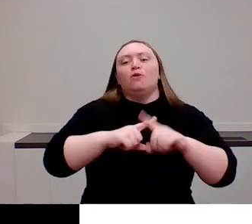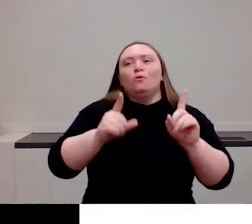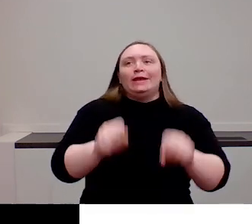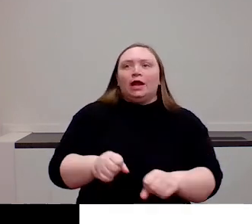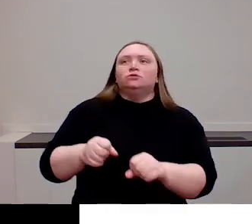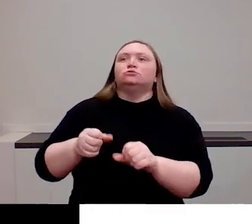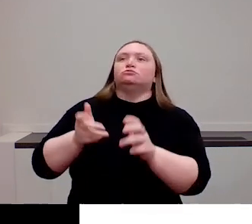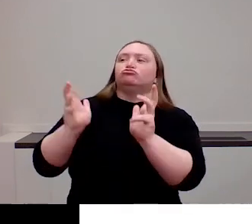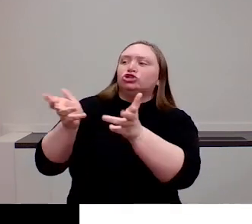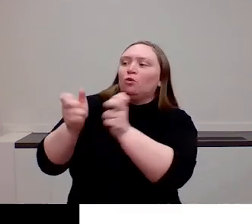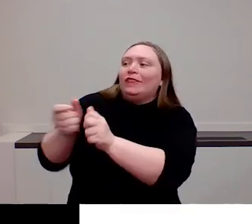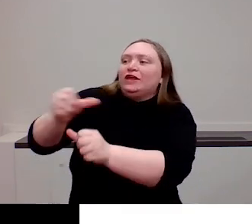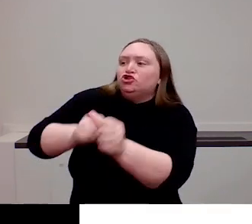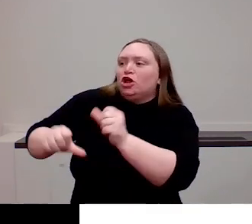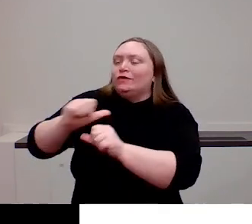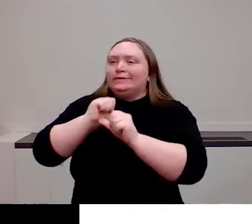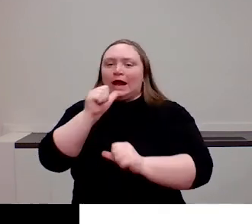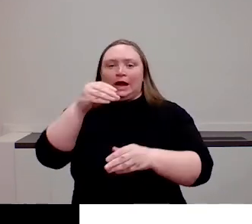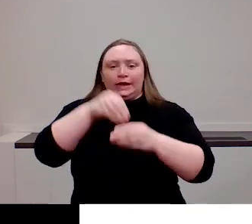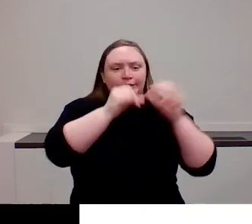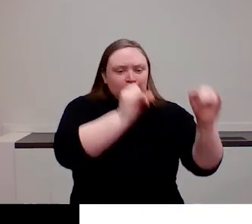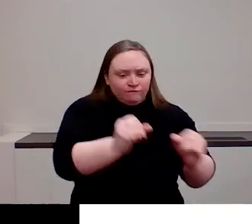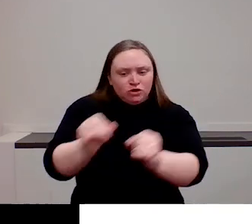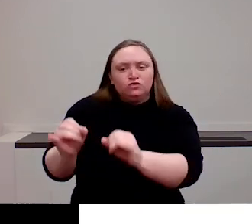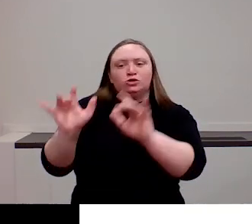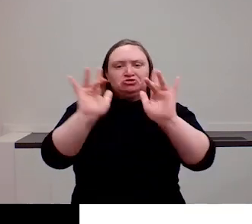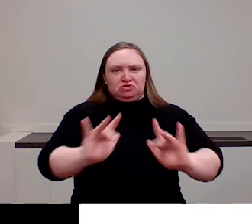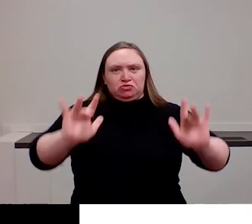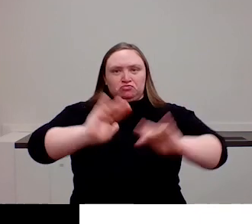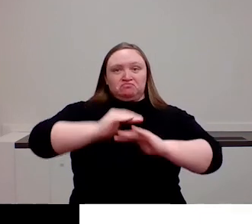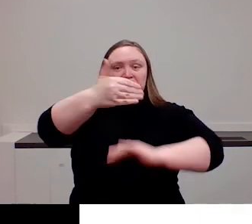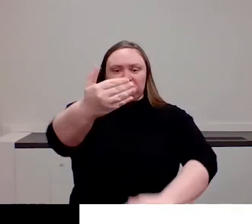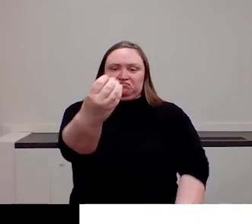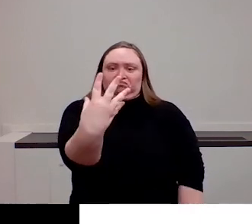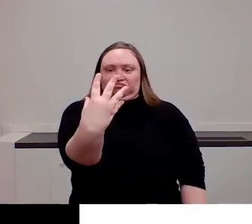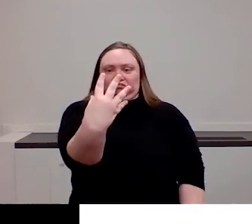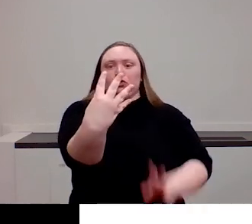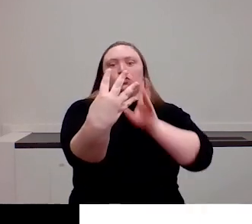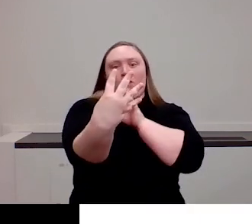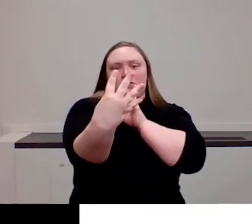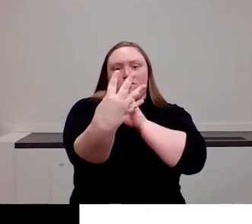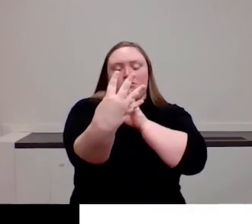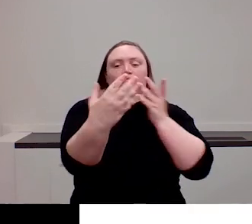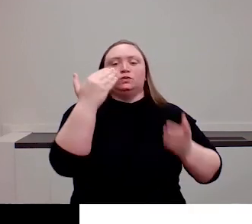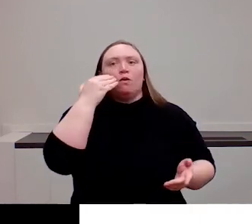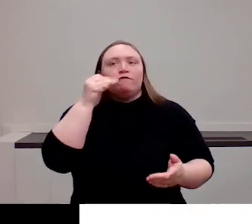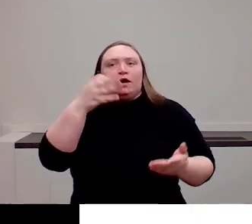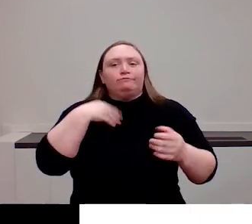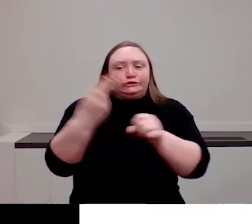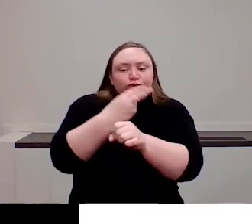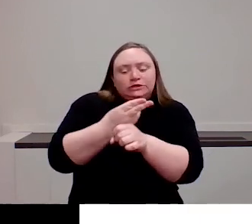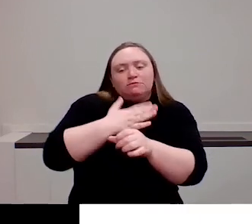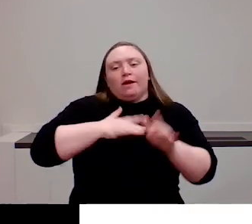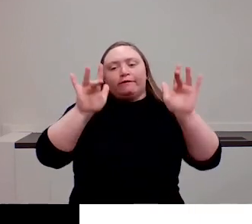each other and not necessarily all in front of individual computers. So if I'm going to be in front of a computer, I might as well do